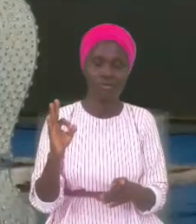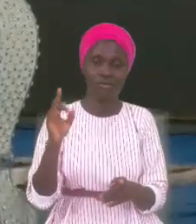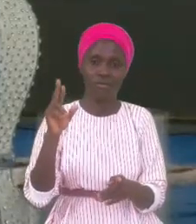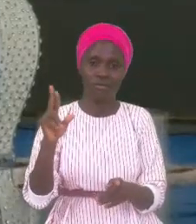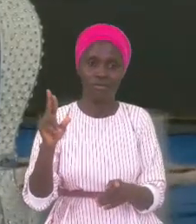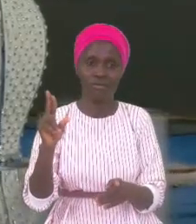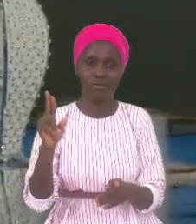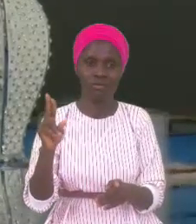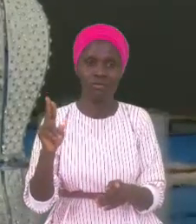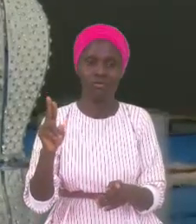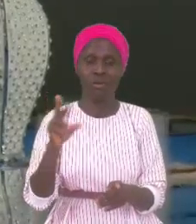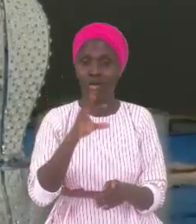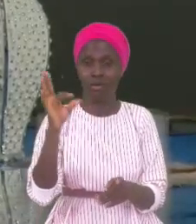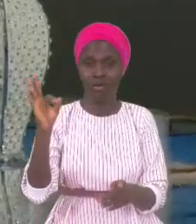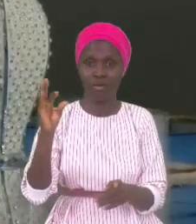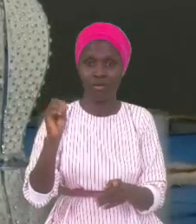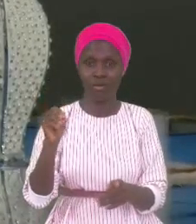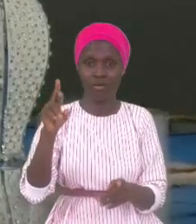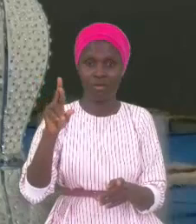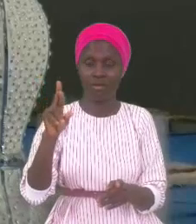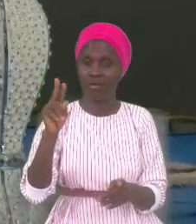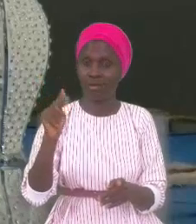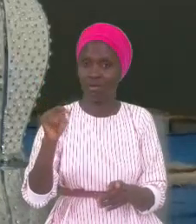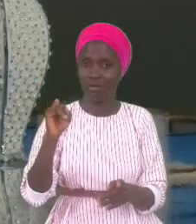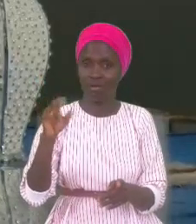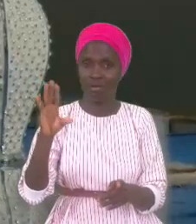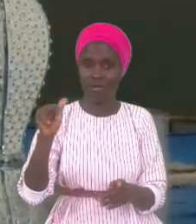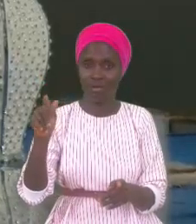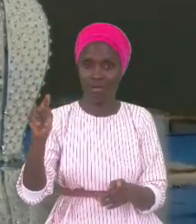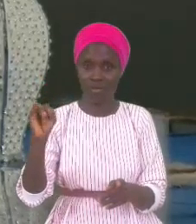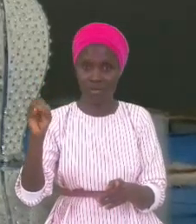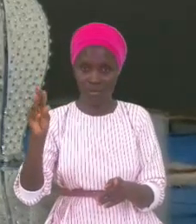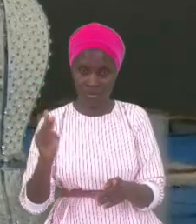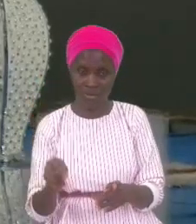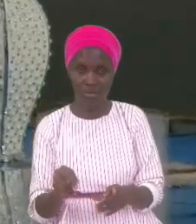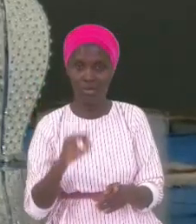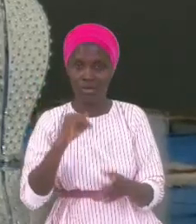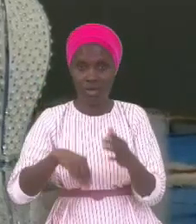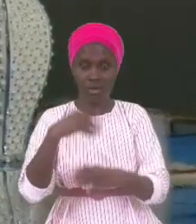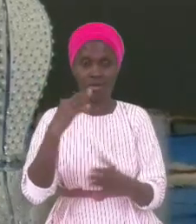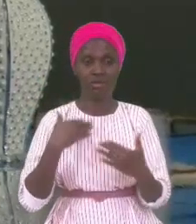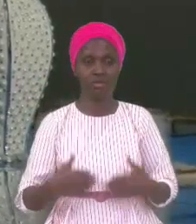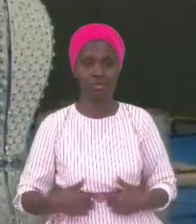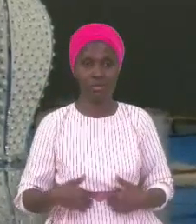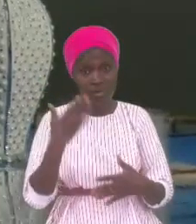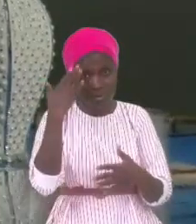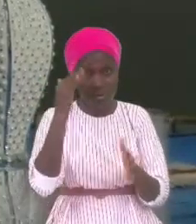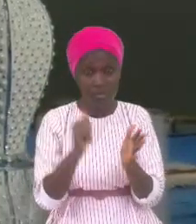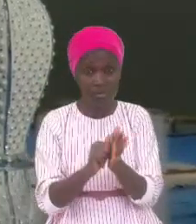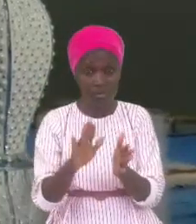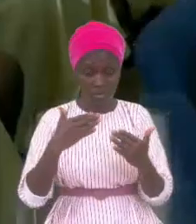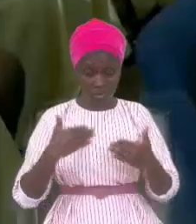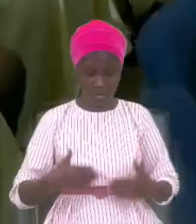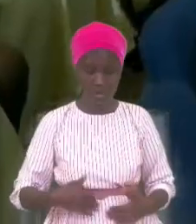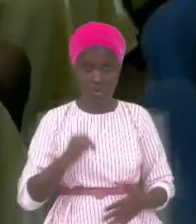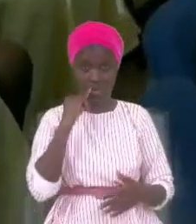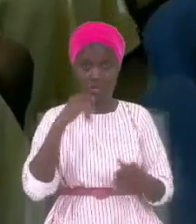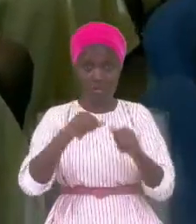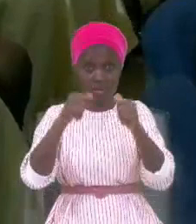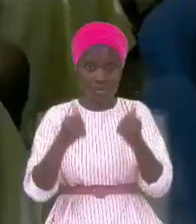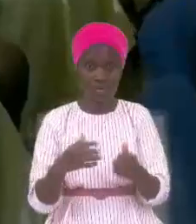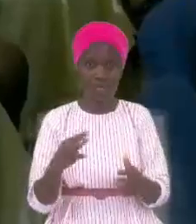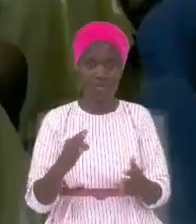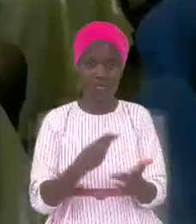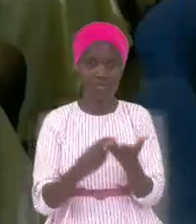Verse 19 says, what? Know ye not that your body is the temple of the Holy Ghost, which is in